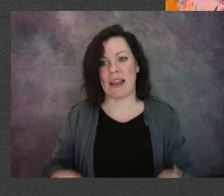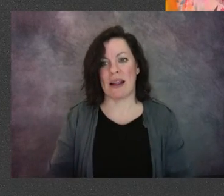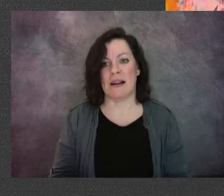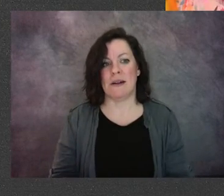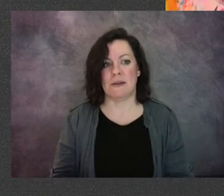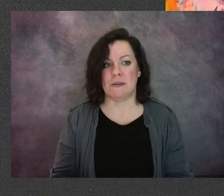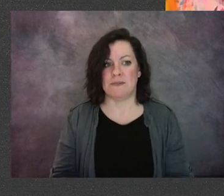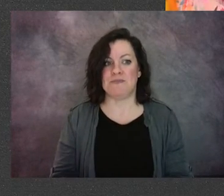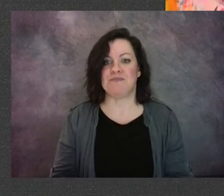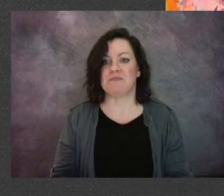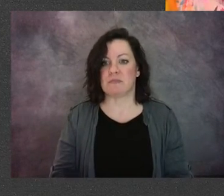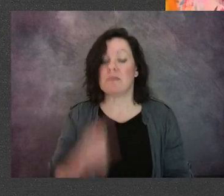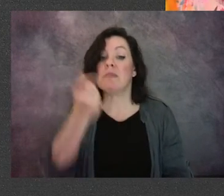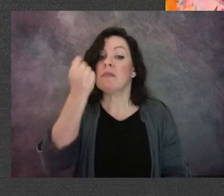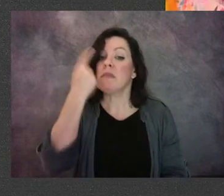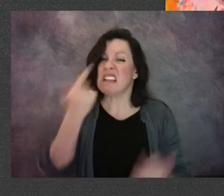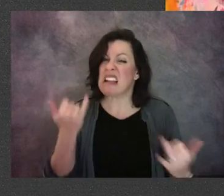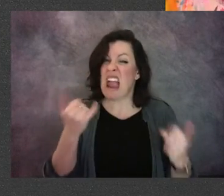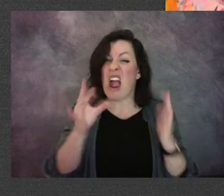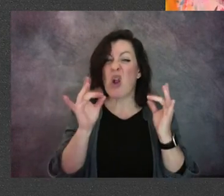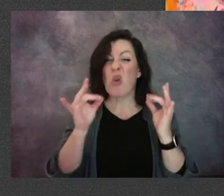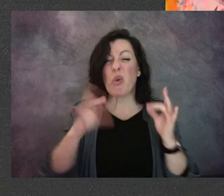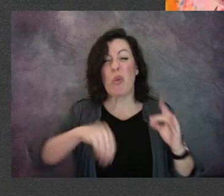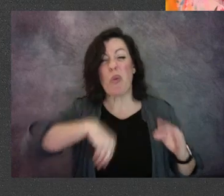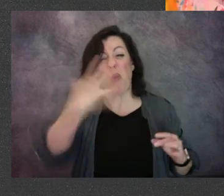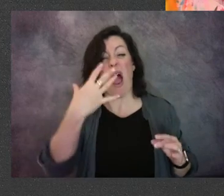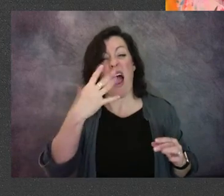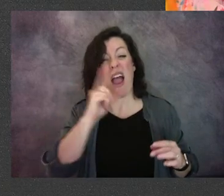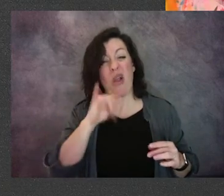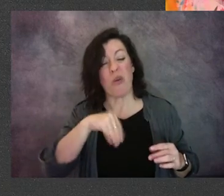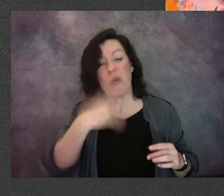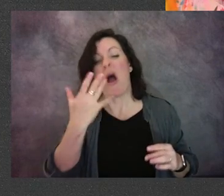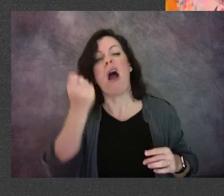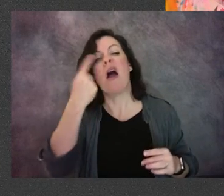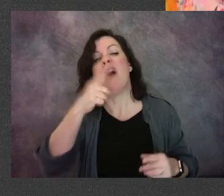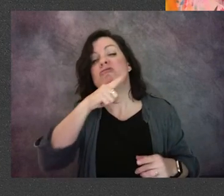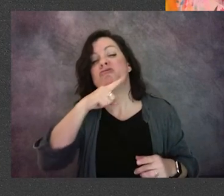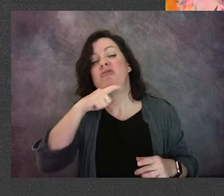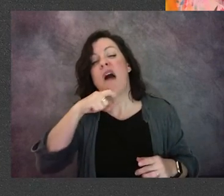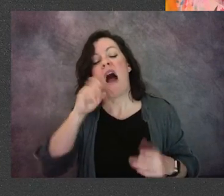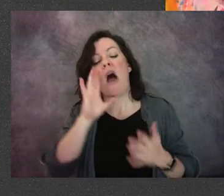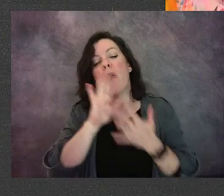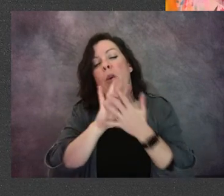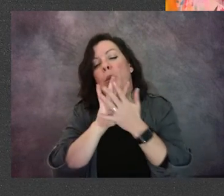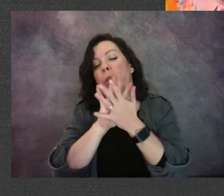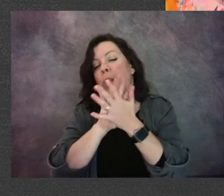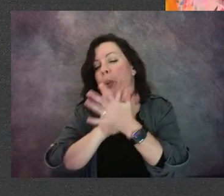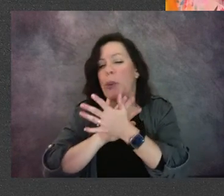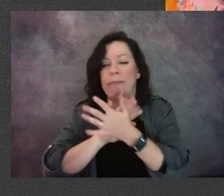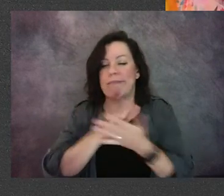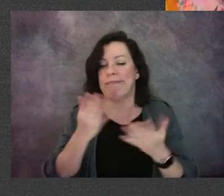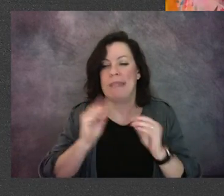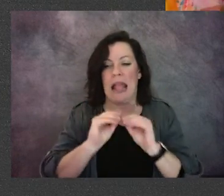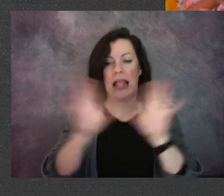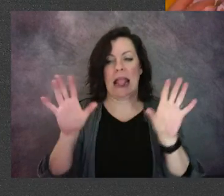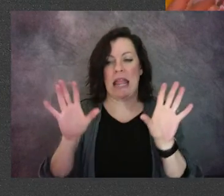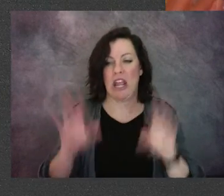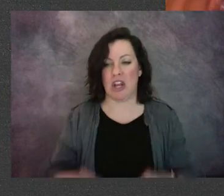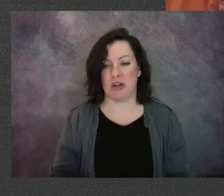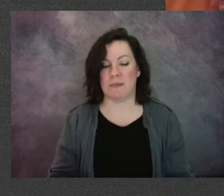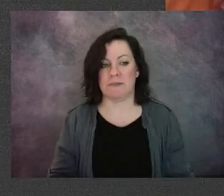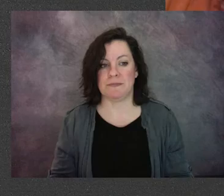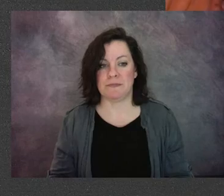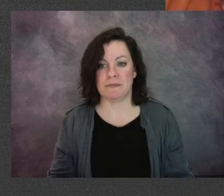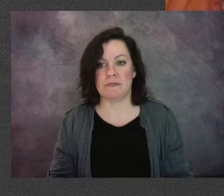When this glue dries, it should dry clear. We'll have to let it sit for a little bit. These whirligigs might